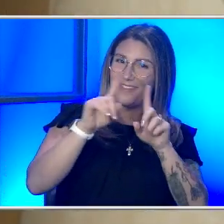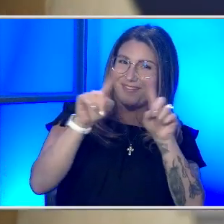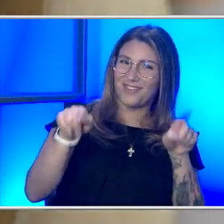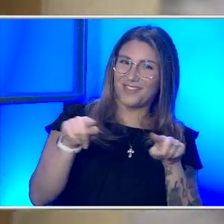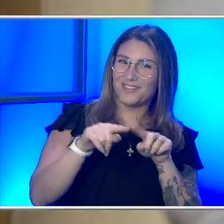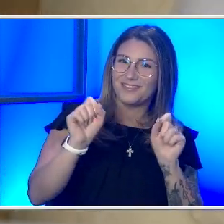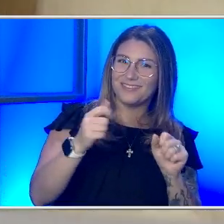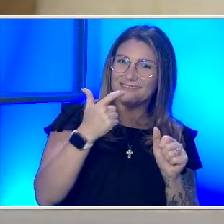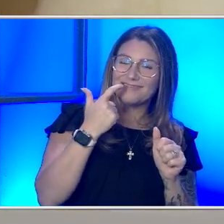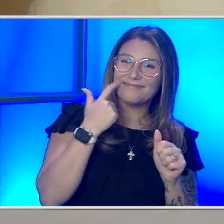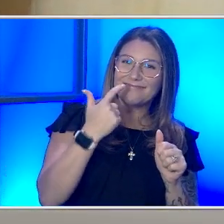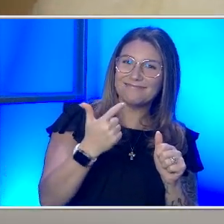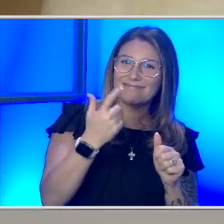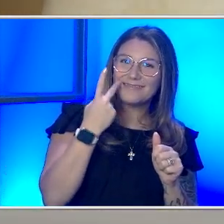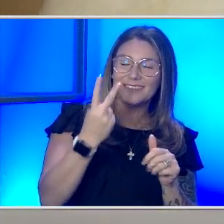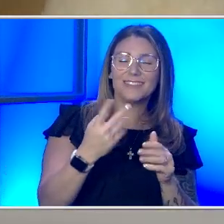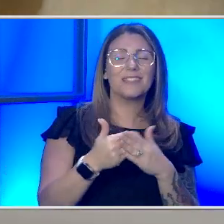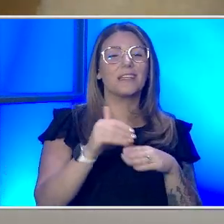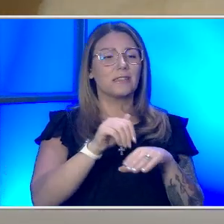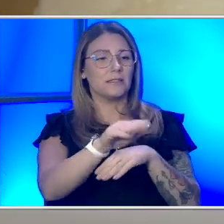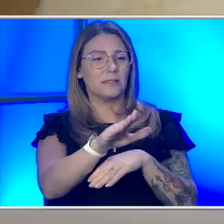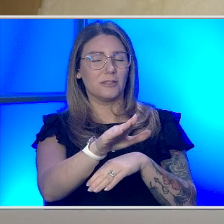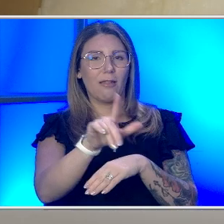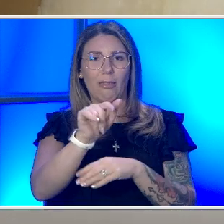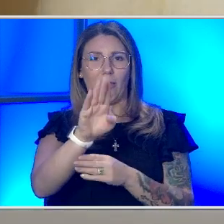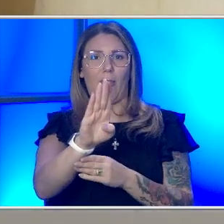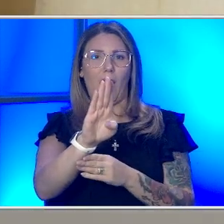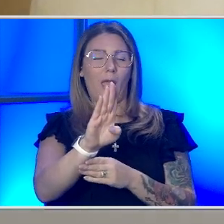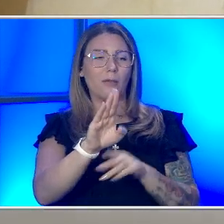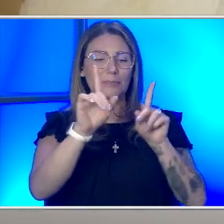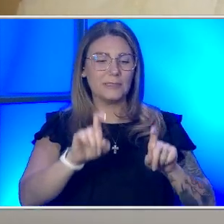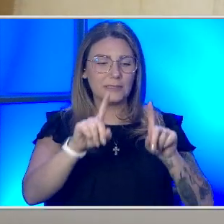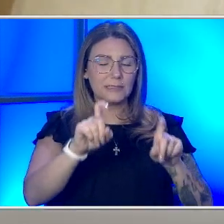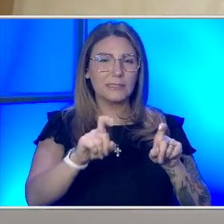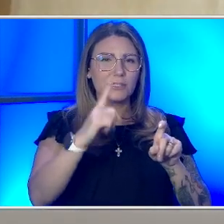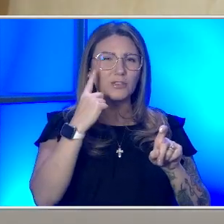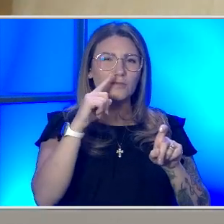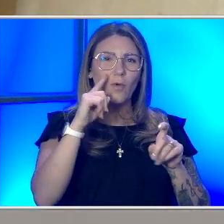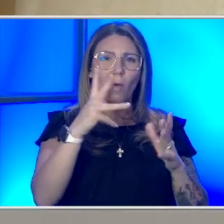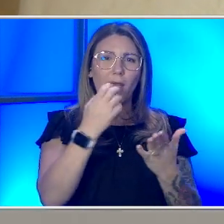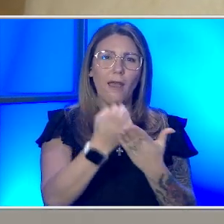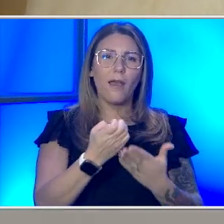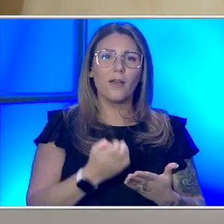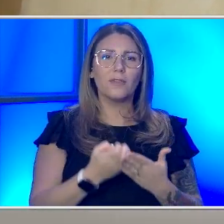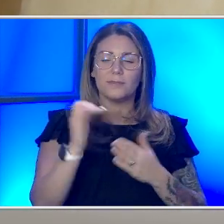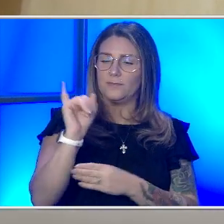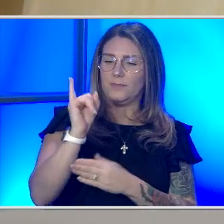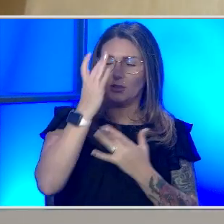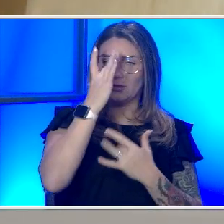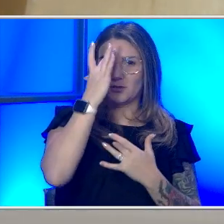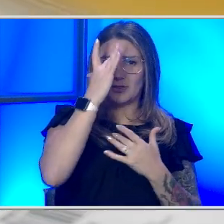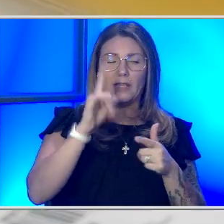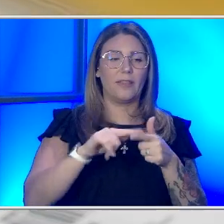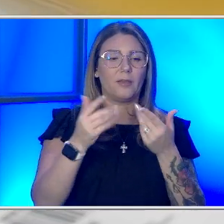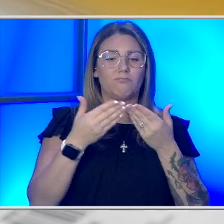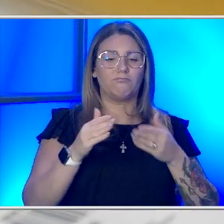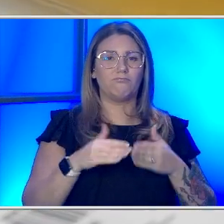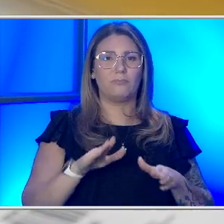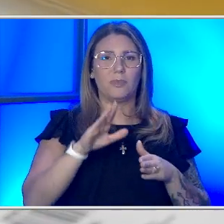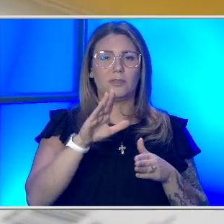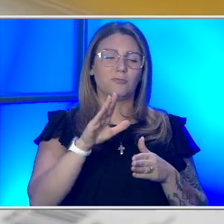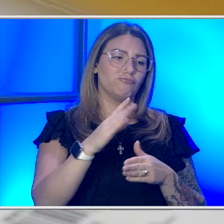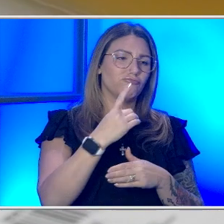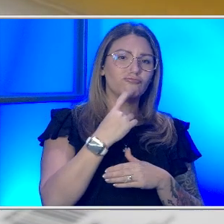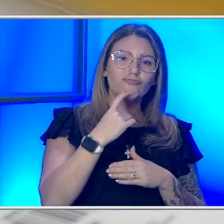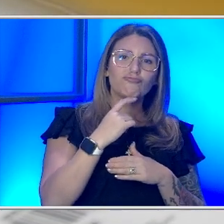where it's tested for any evidence of infectious disease. And then after that, it's split into its components. So that includes red blood cells,